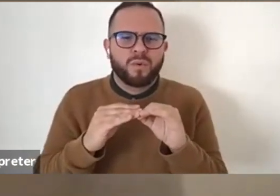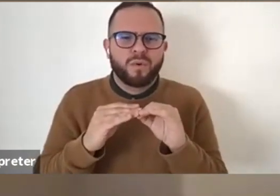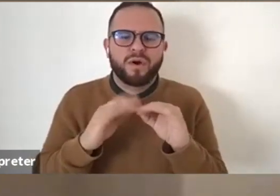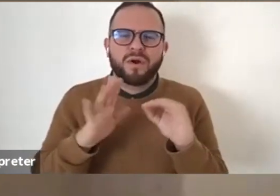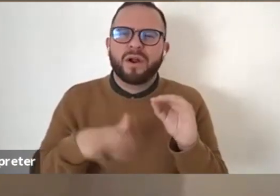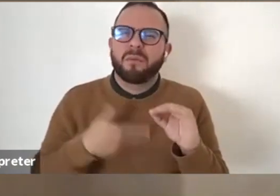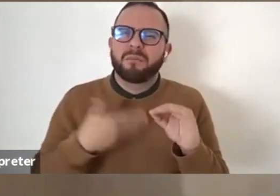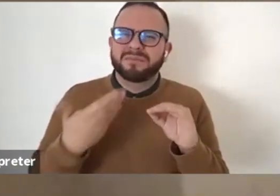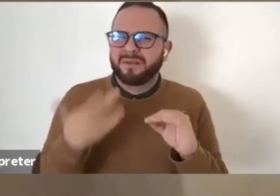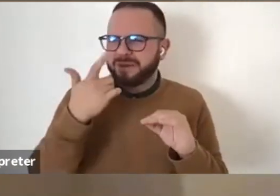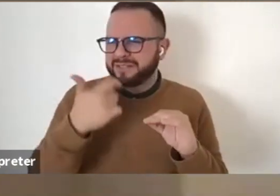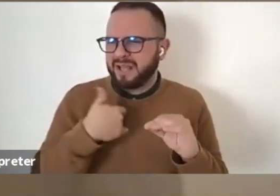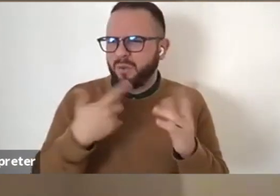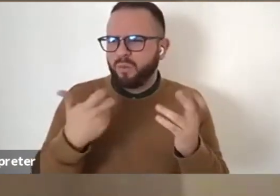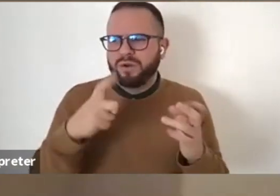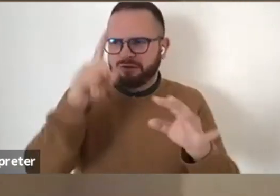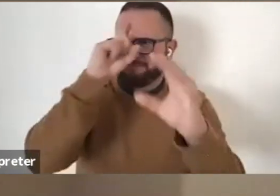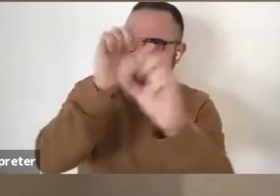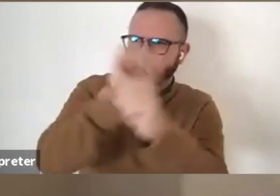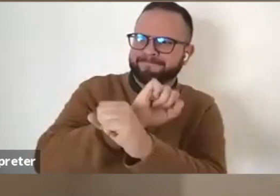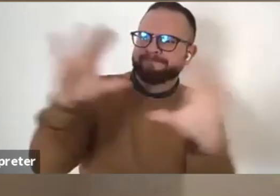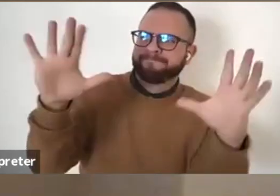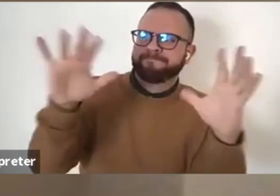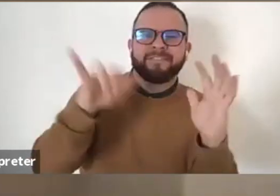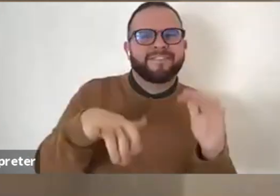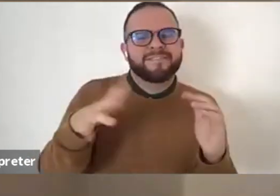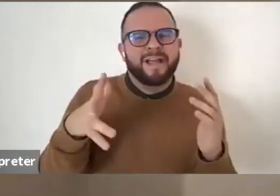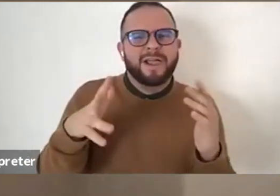picture that society because I found them as